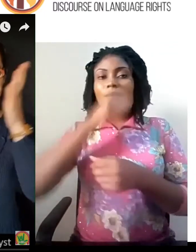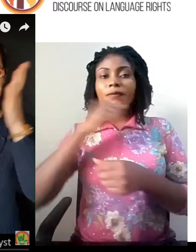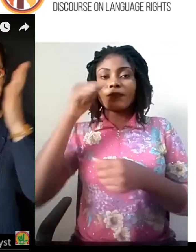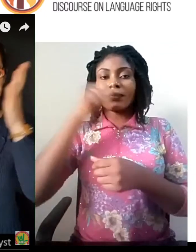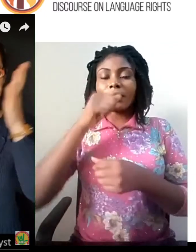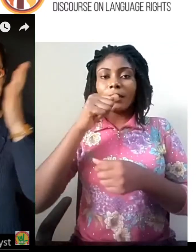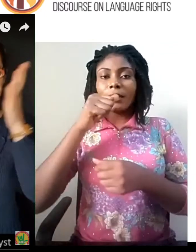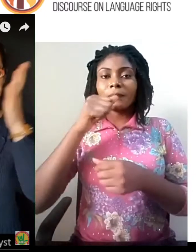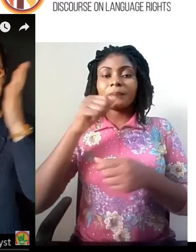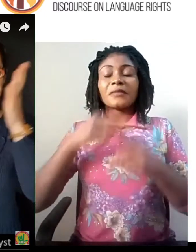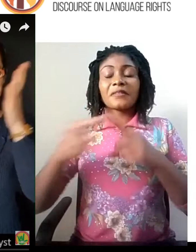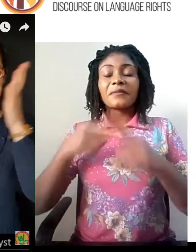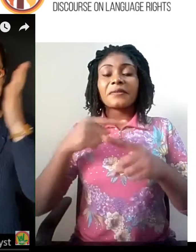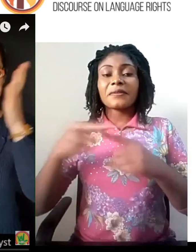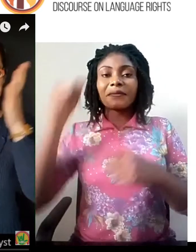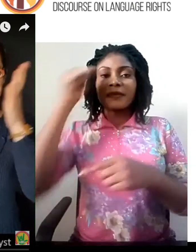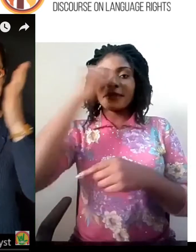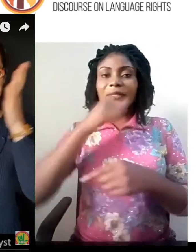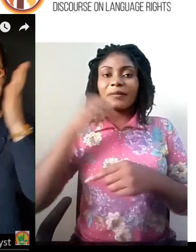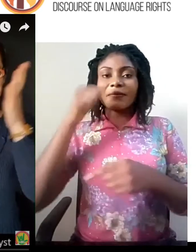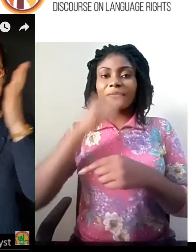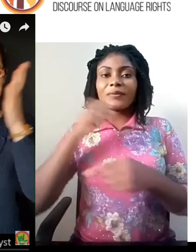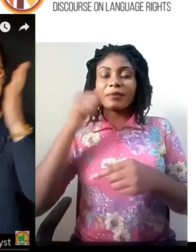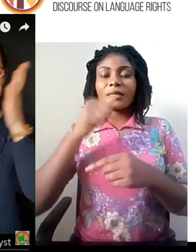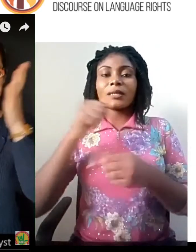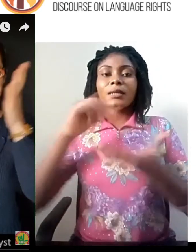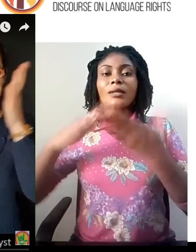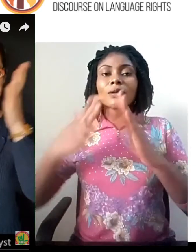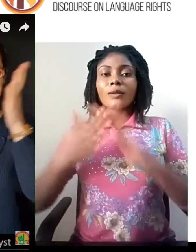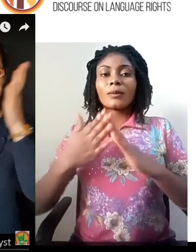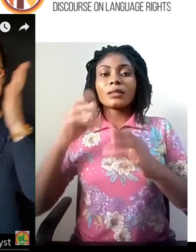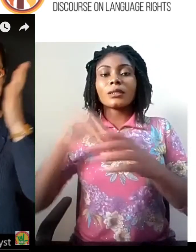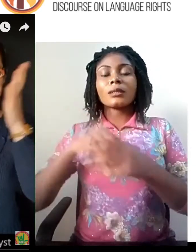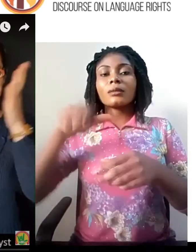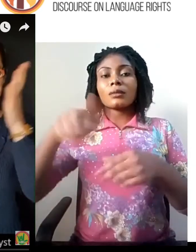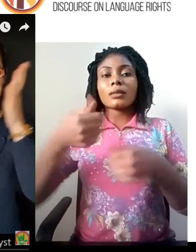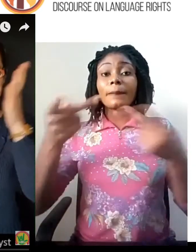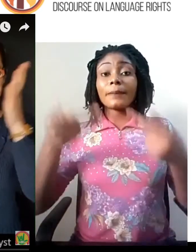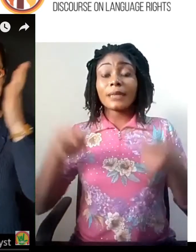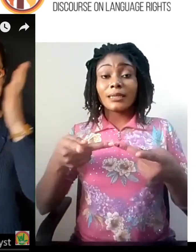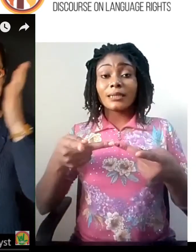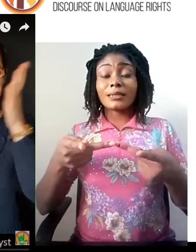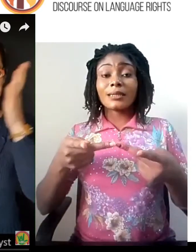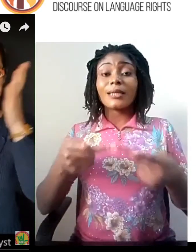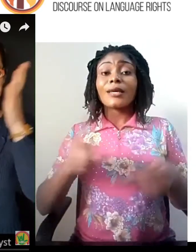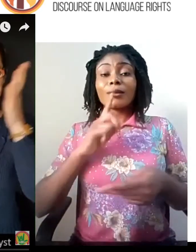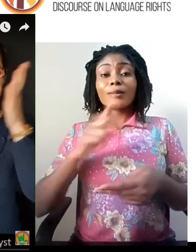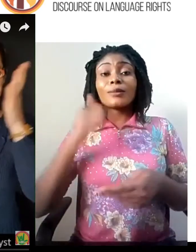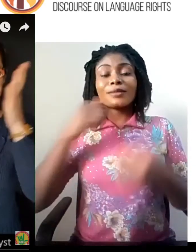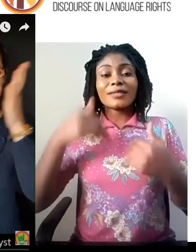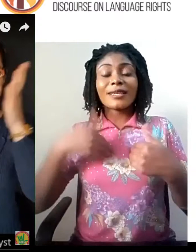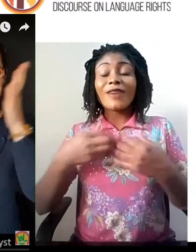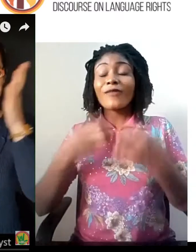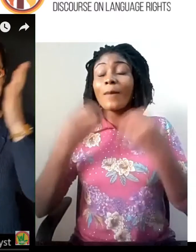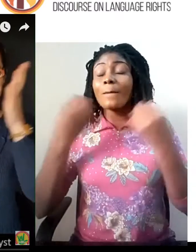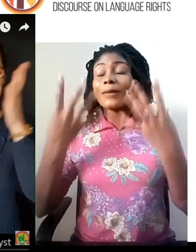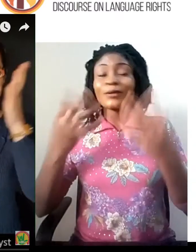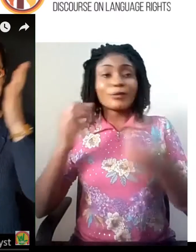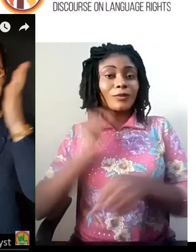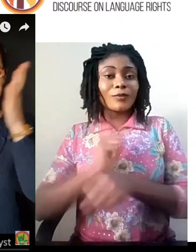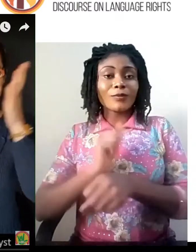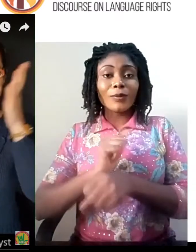deaf communities and other places. She has had a lot of works and she has done a lot of work with